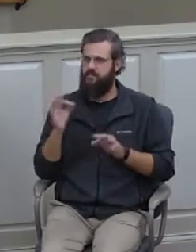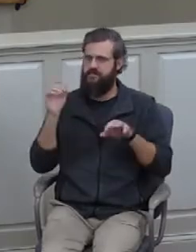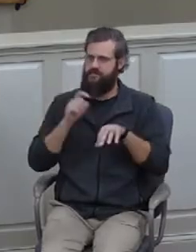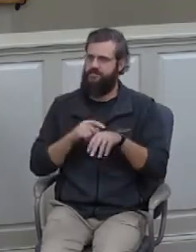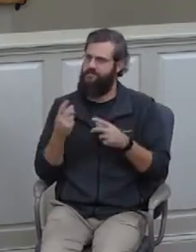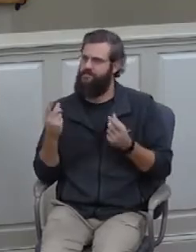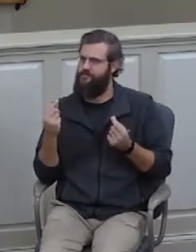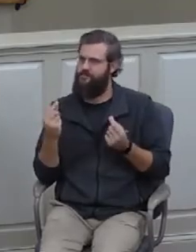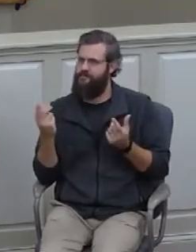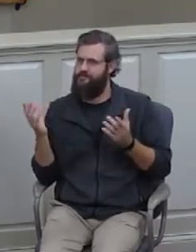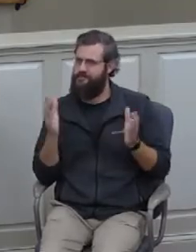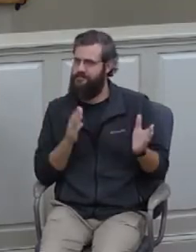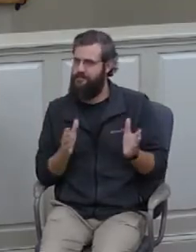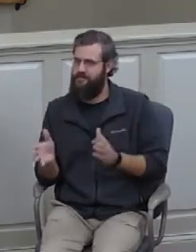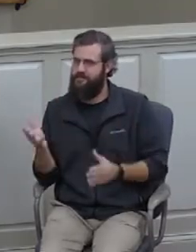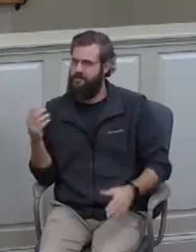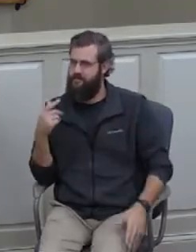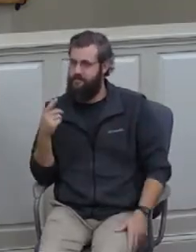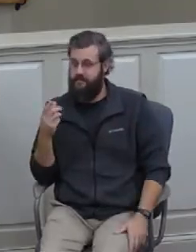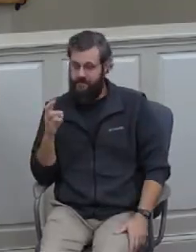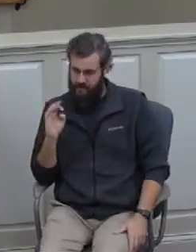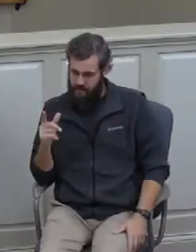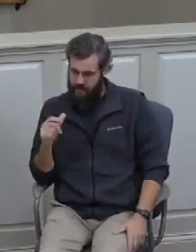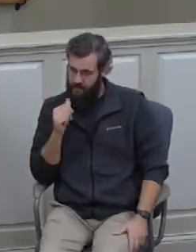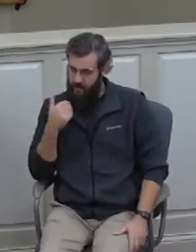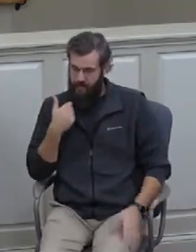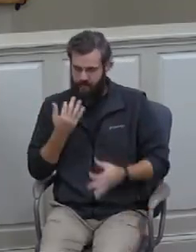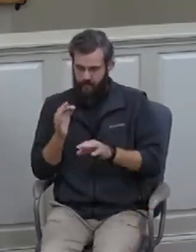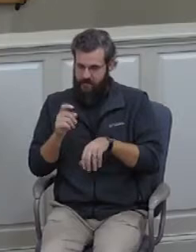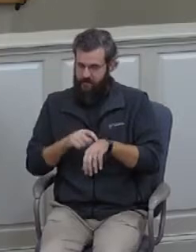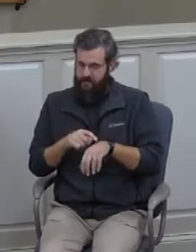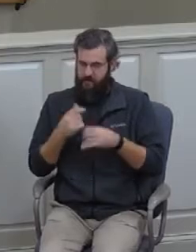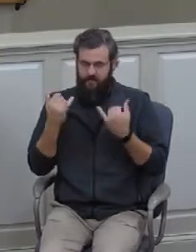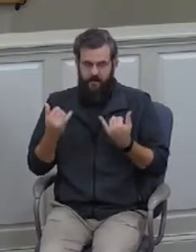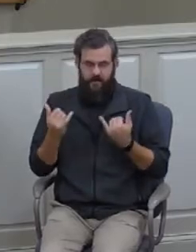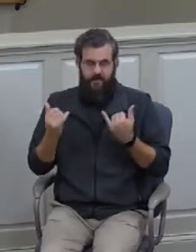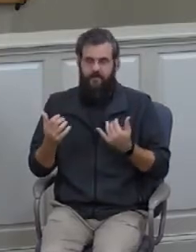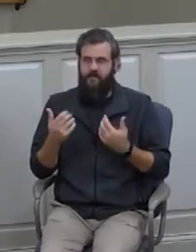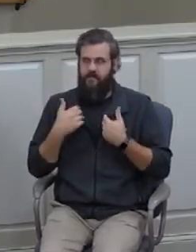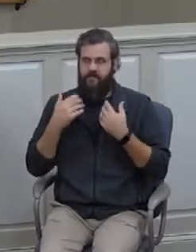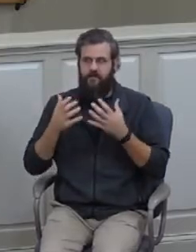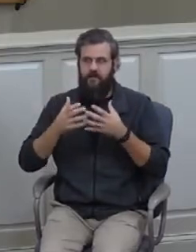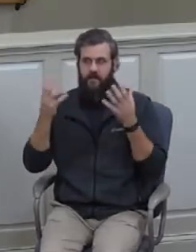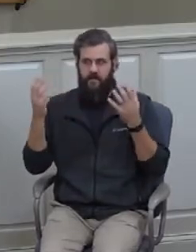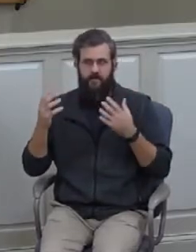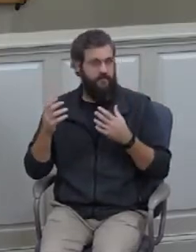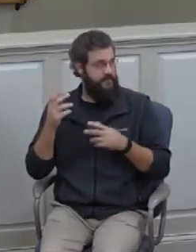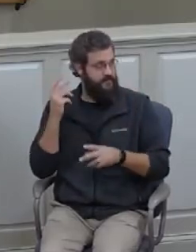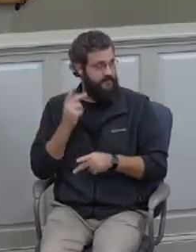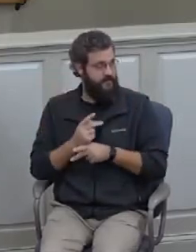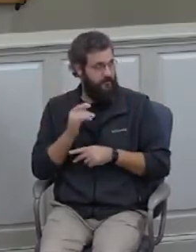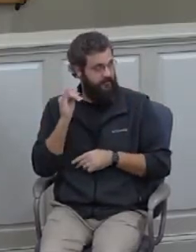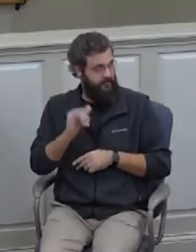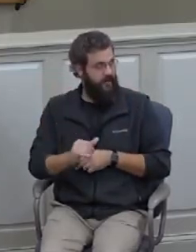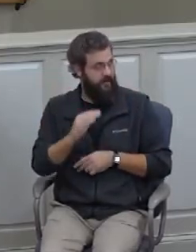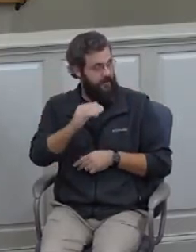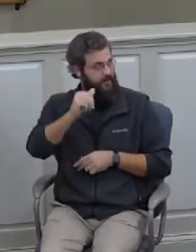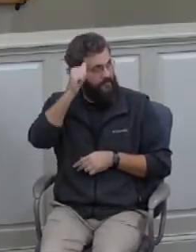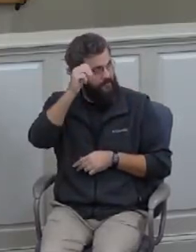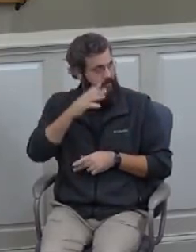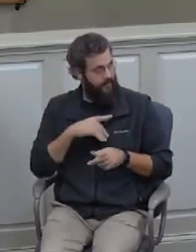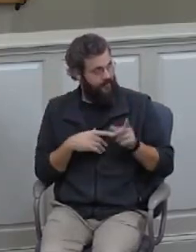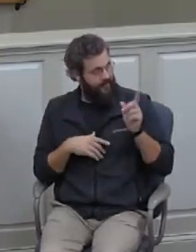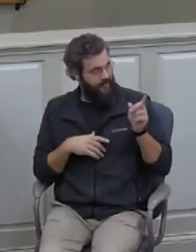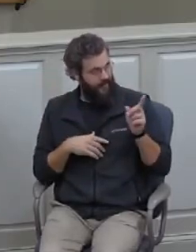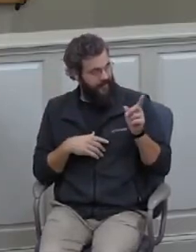time. Uh-oh. Well, we don't have any free time right now. We have a lot of, taking care of that little man there, trying